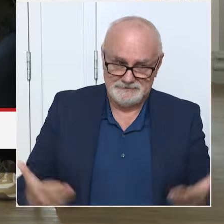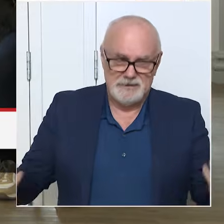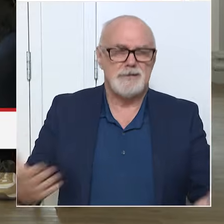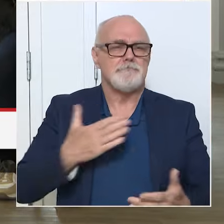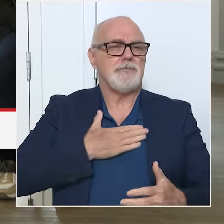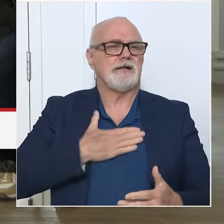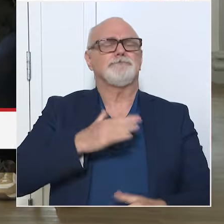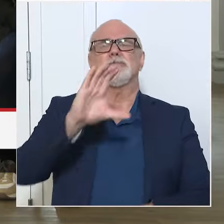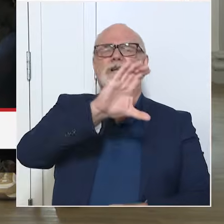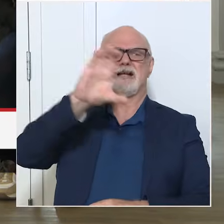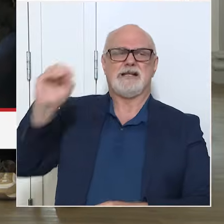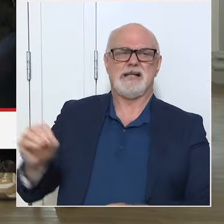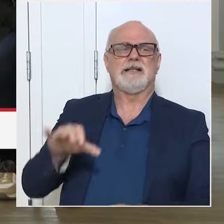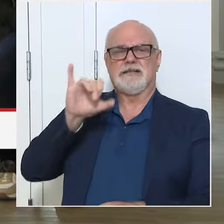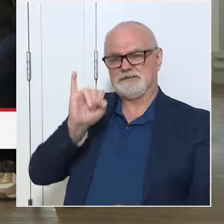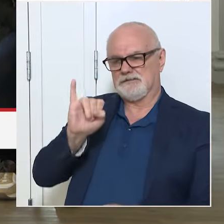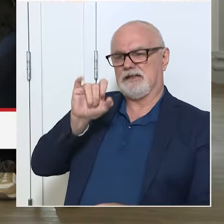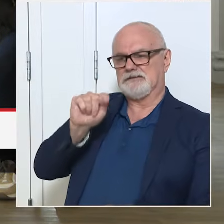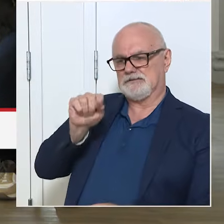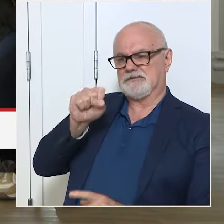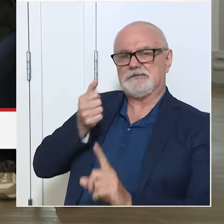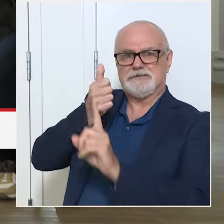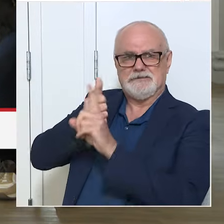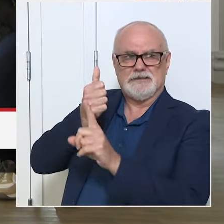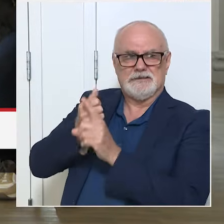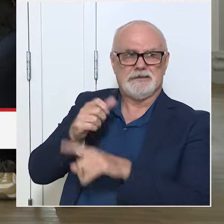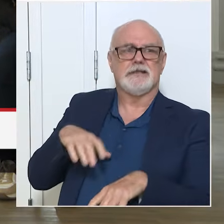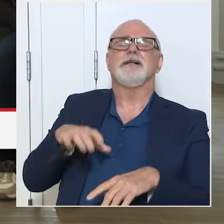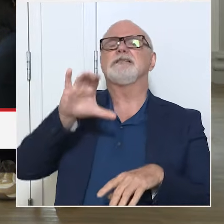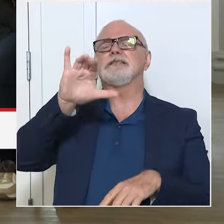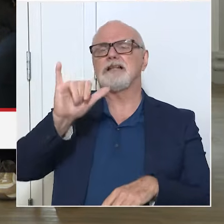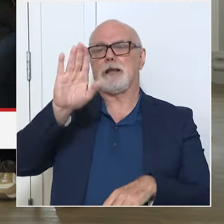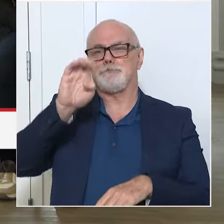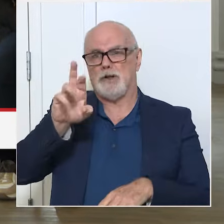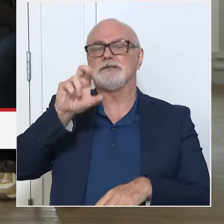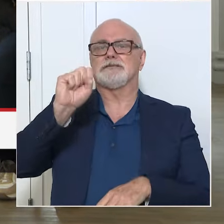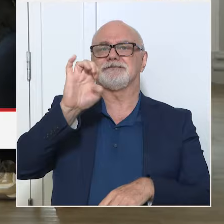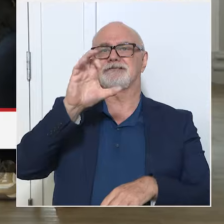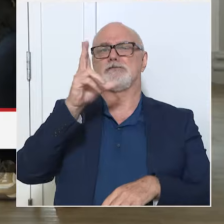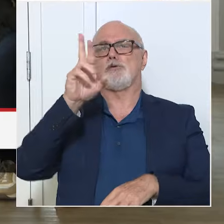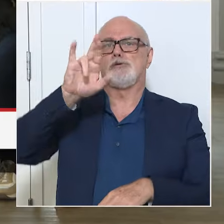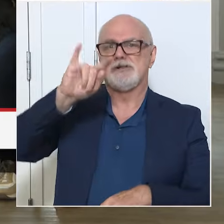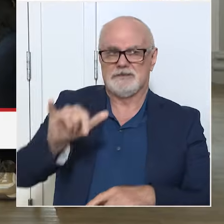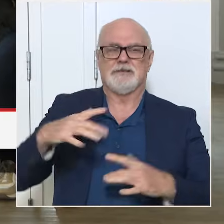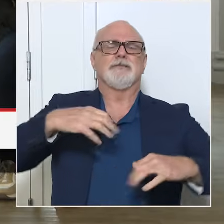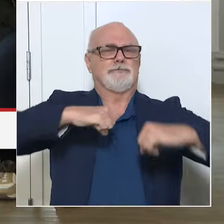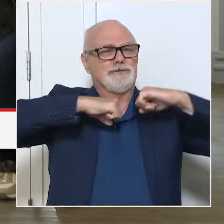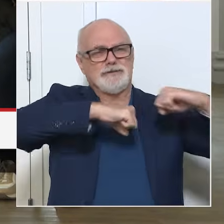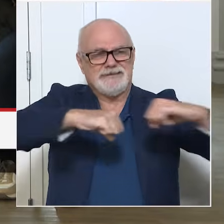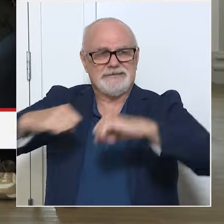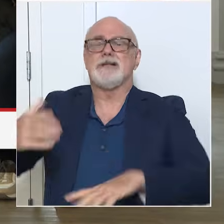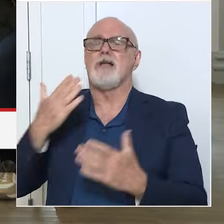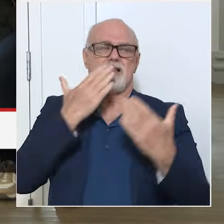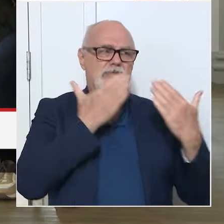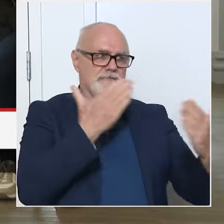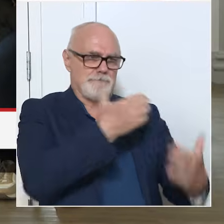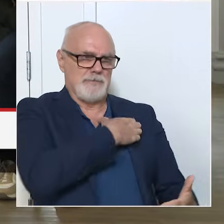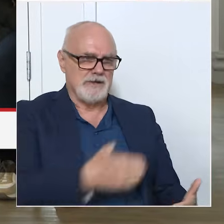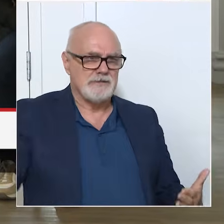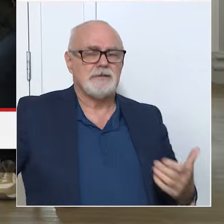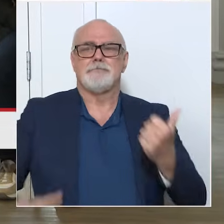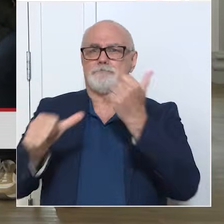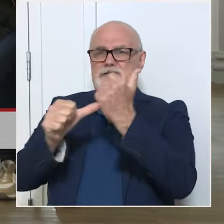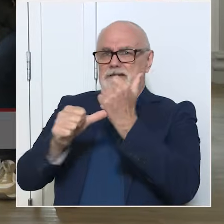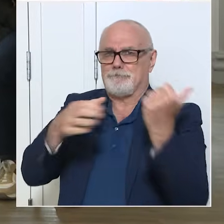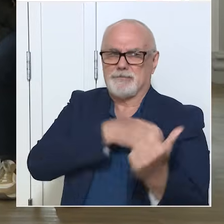First, I want to sincerely thank Mayor Bowser, Deputy Mayor Albert, and the entire DEMPED team for their